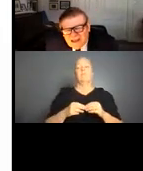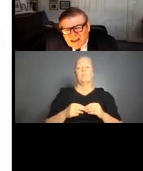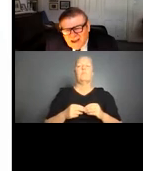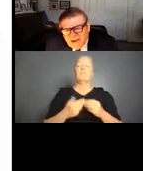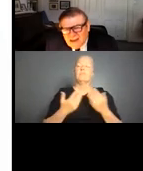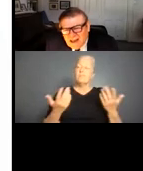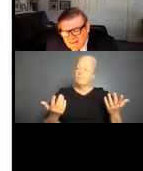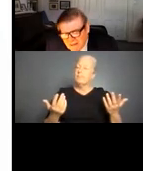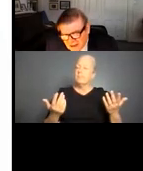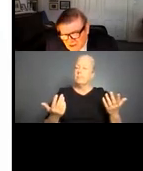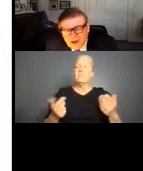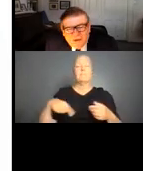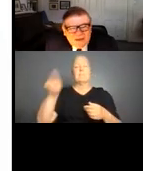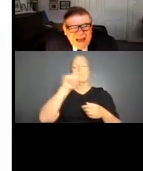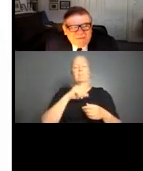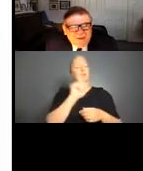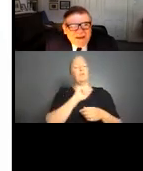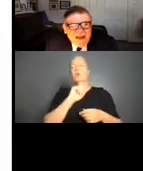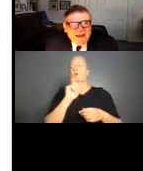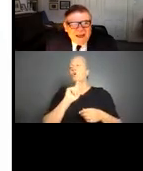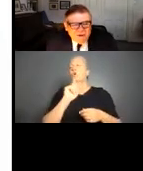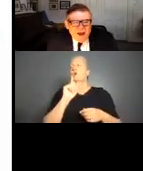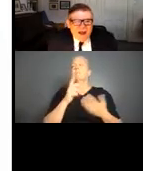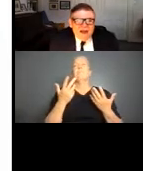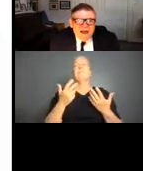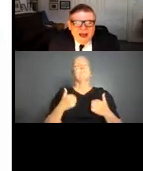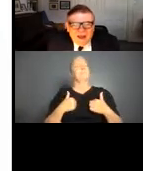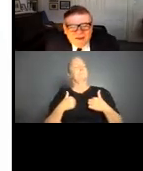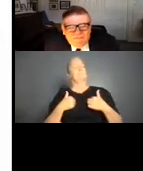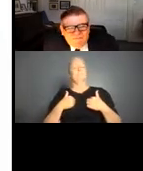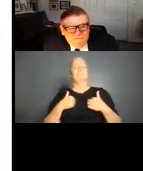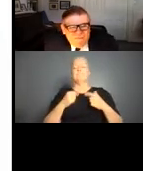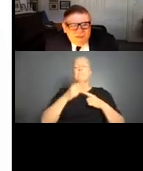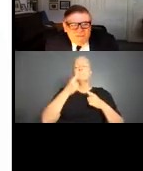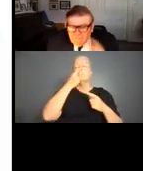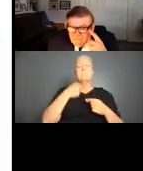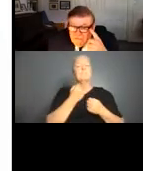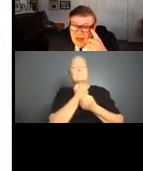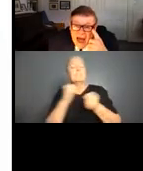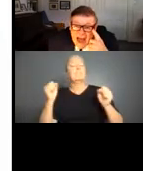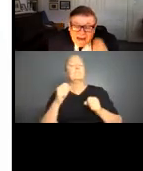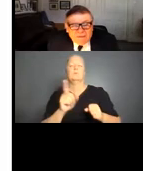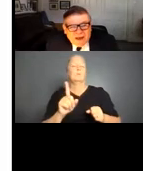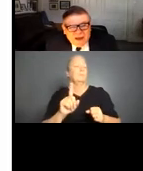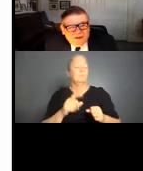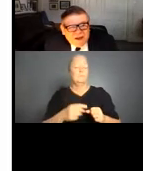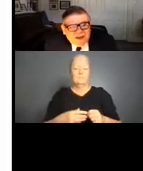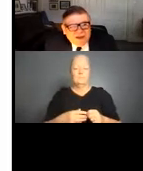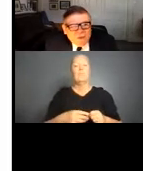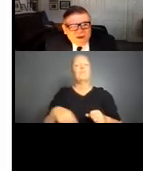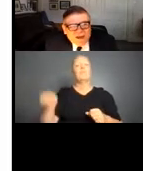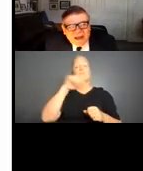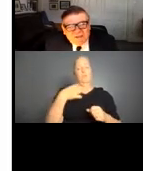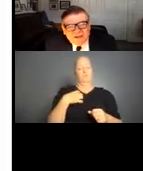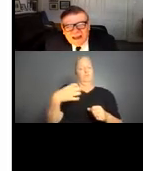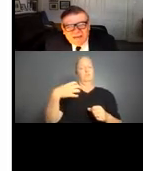this insecurity and impact on jobs has been everywhere. In the high income countries, there